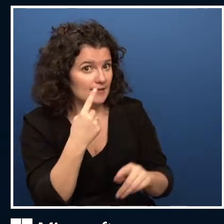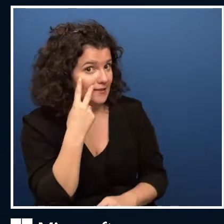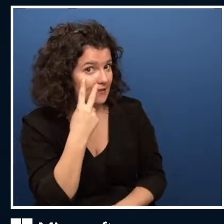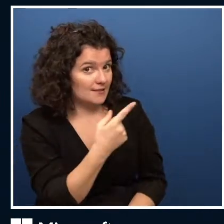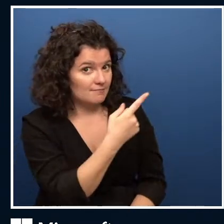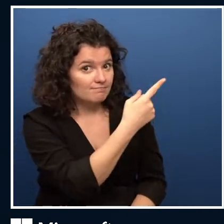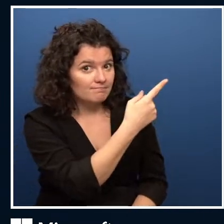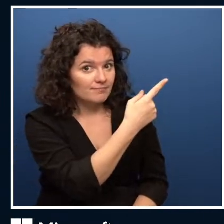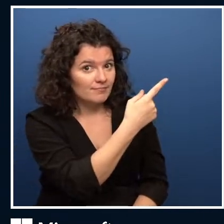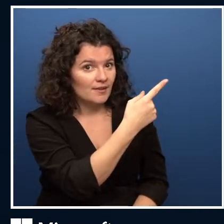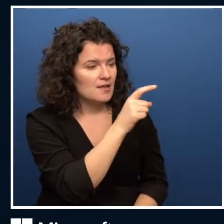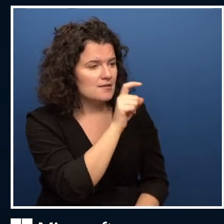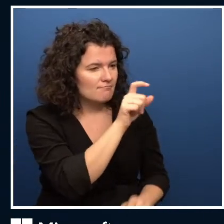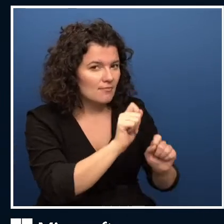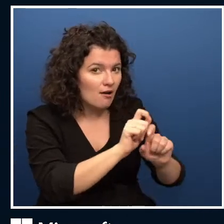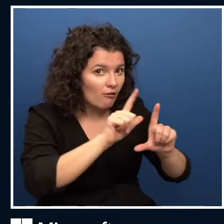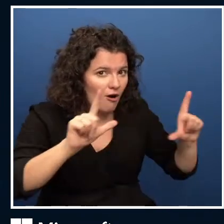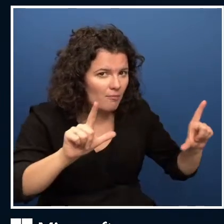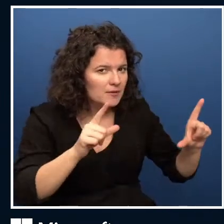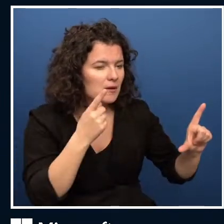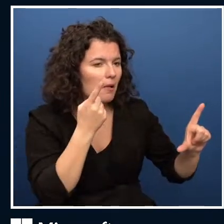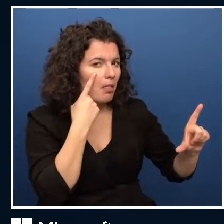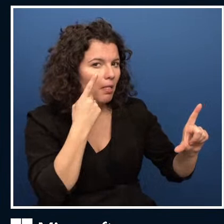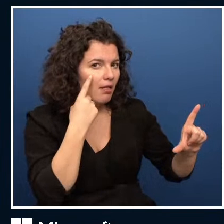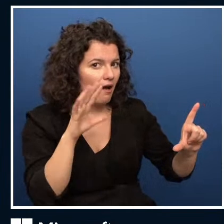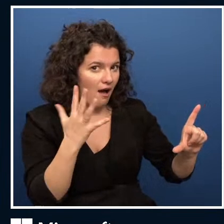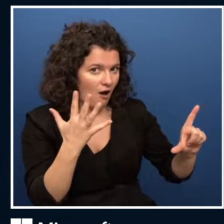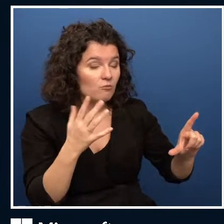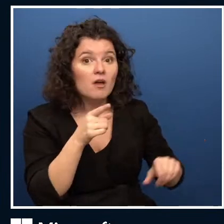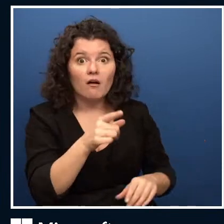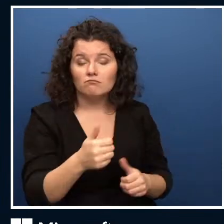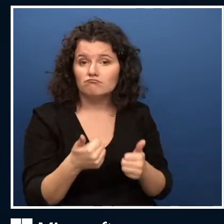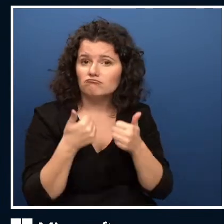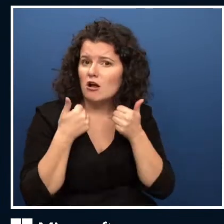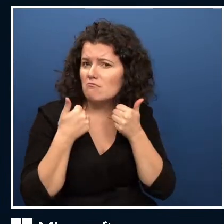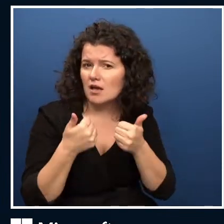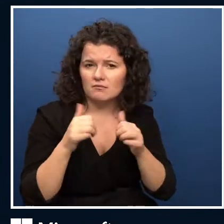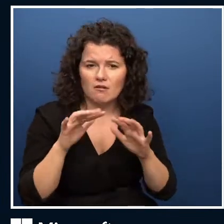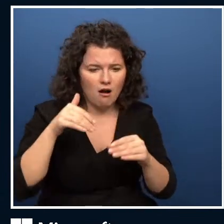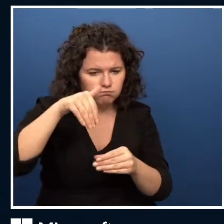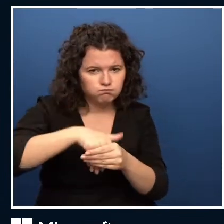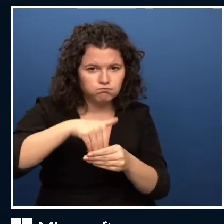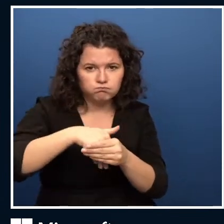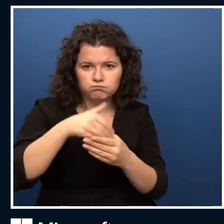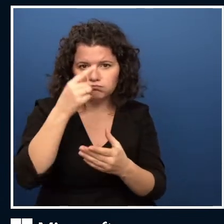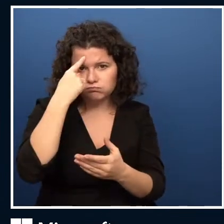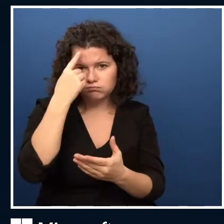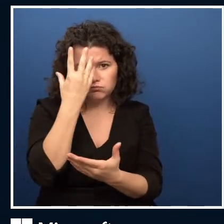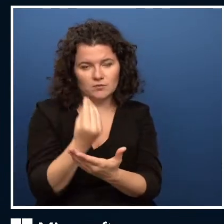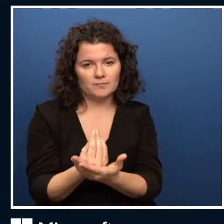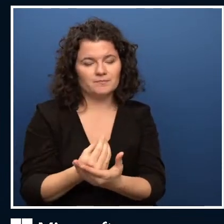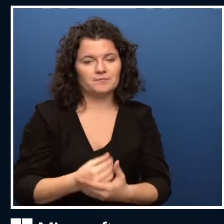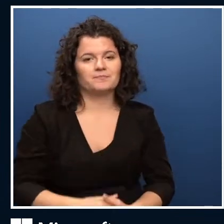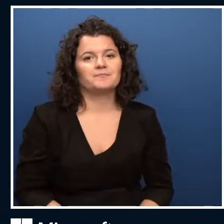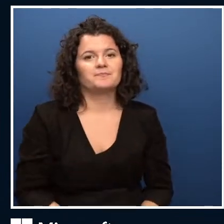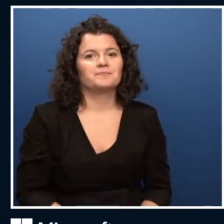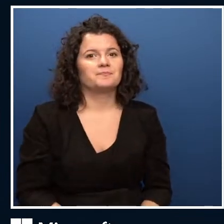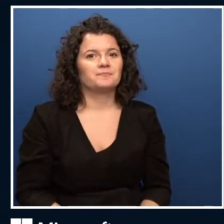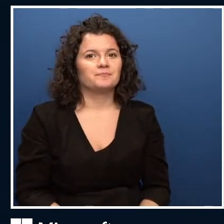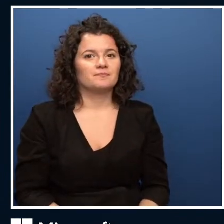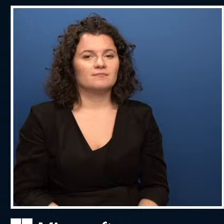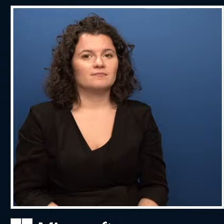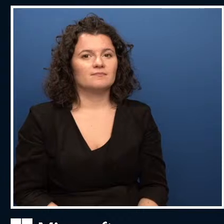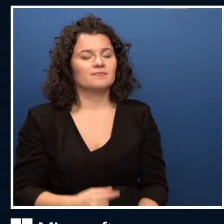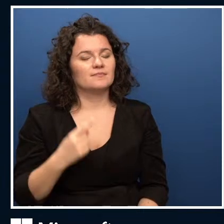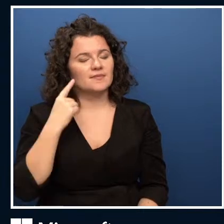You can also check out this amazing Learn module on